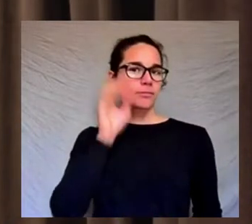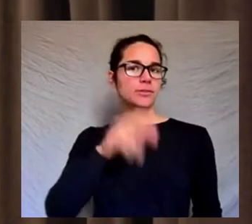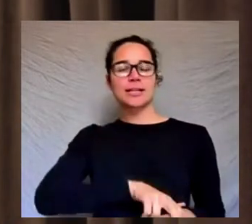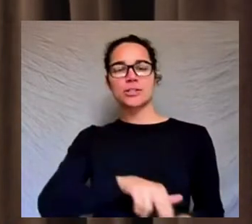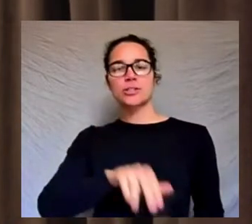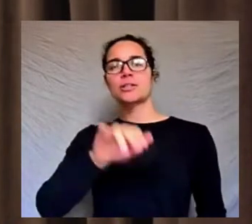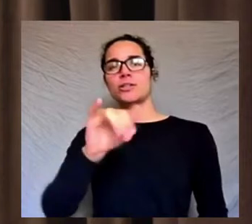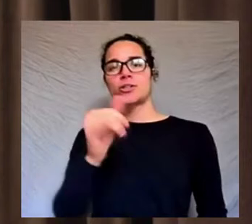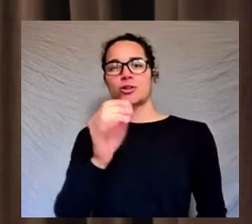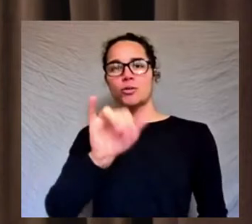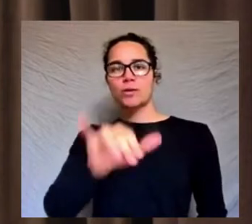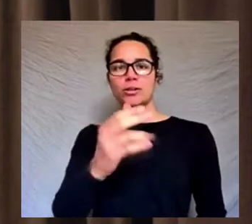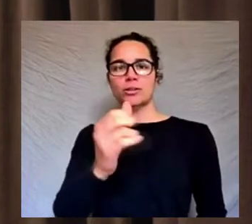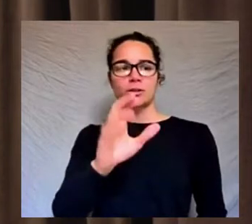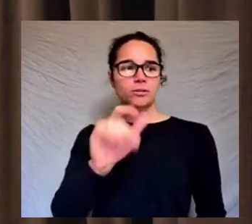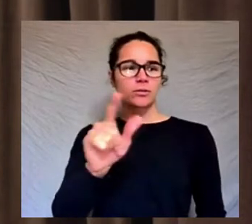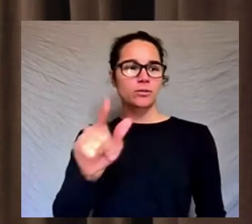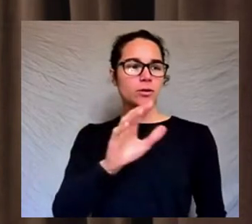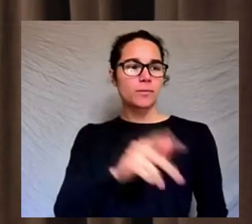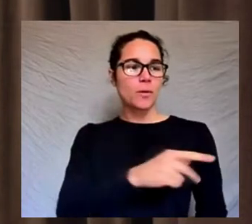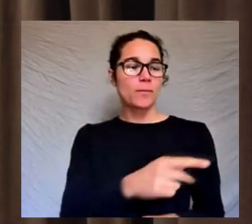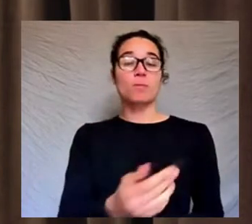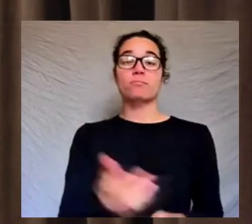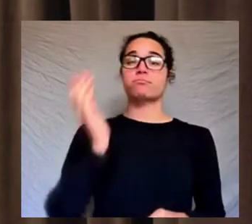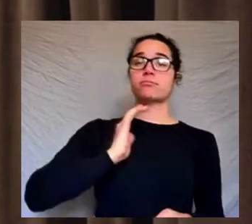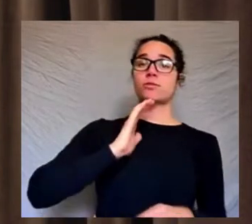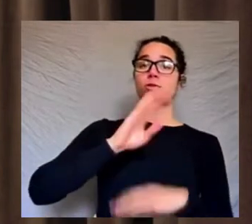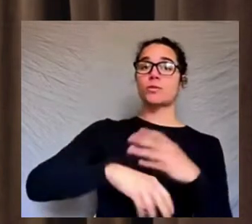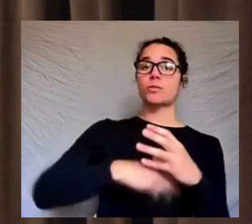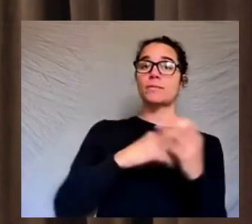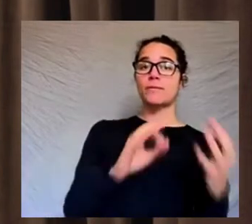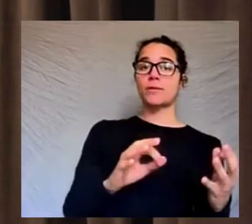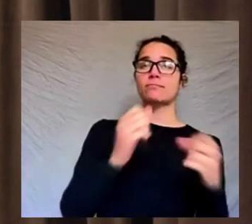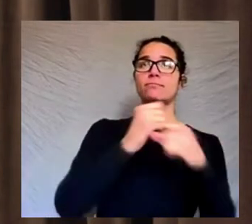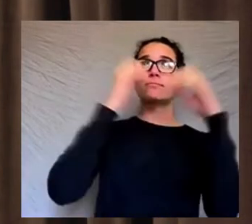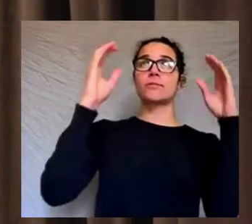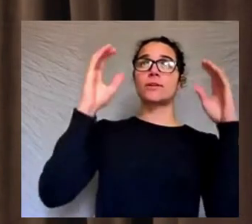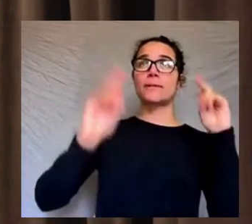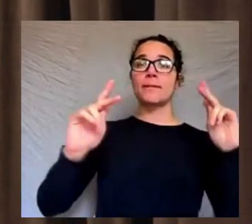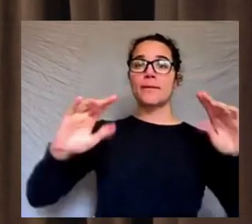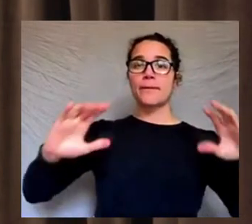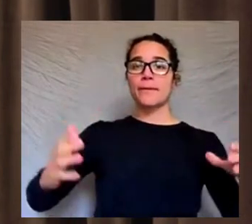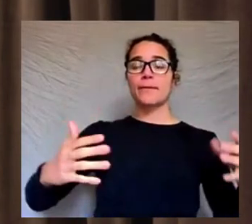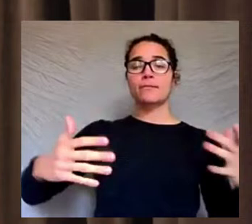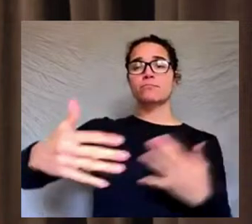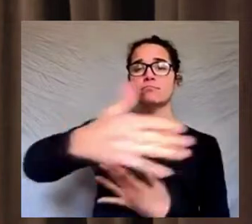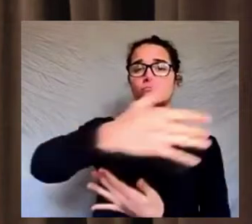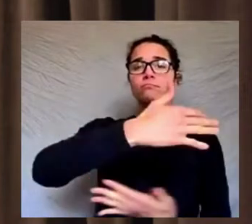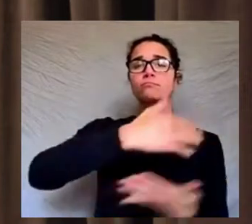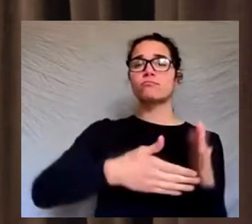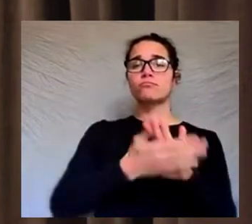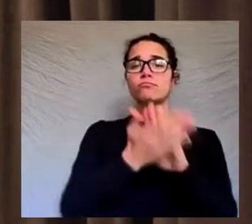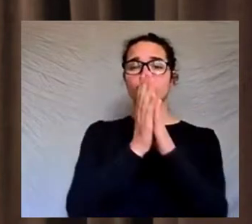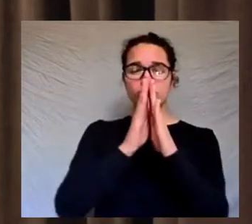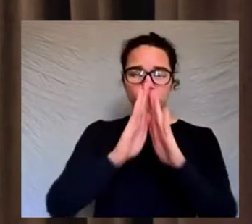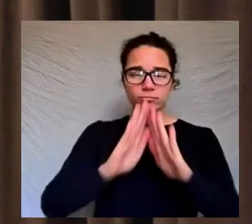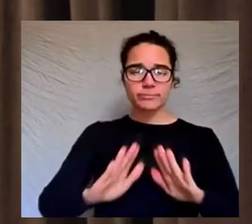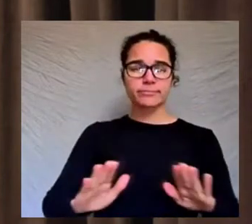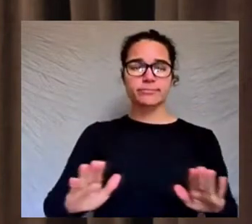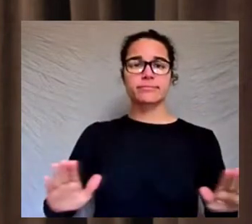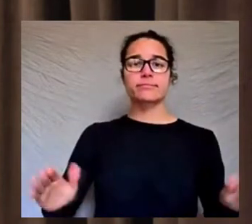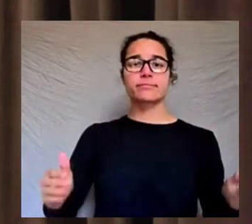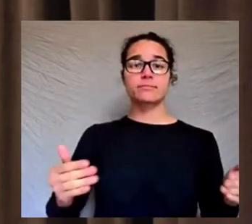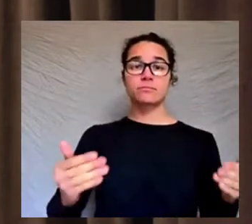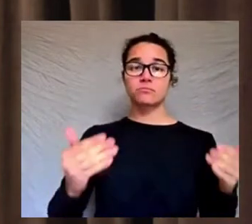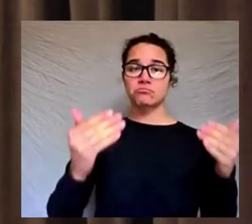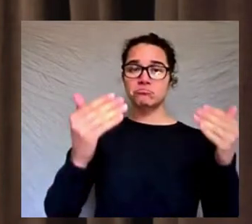Once the World Was Perfect, she imagines a group of people living in harmony. They get along, and they were happy